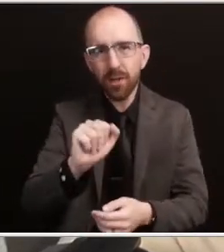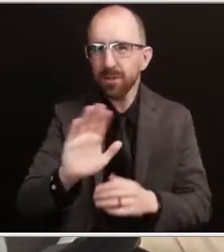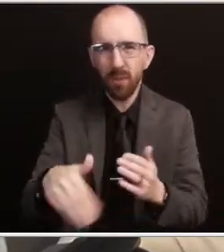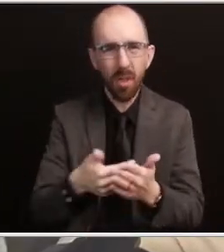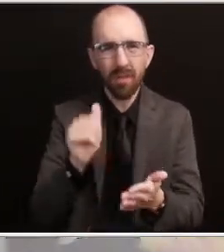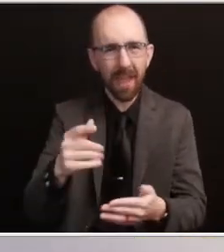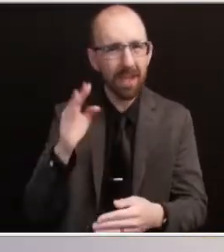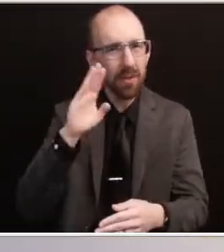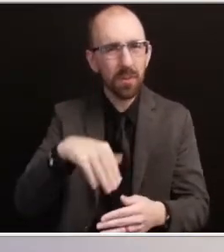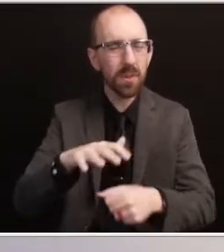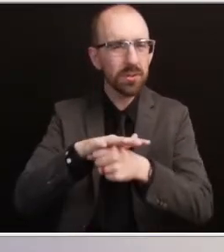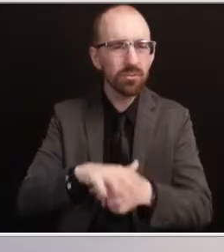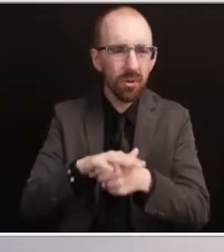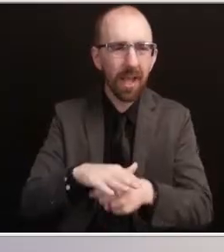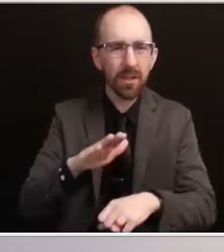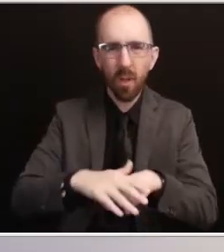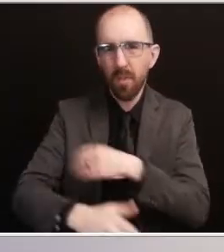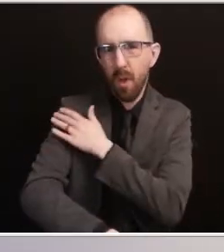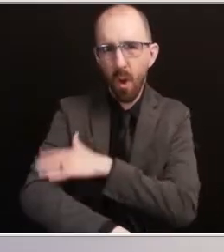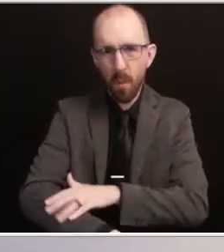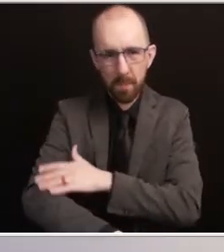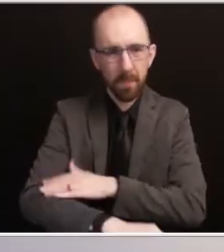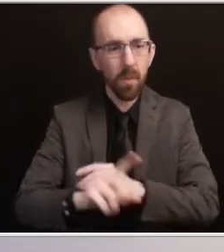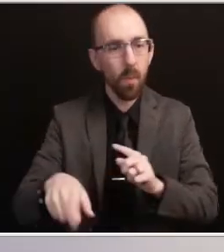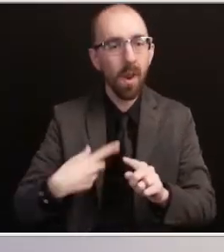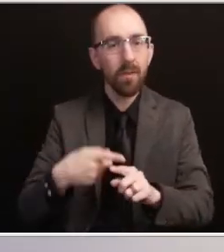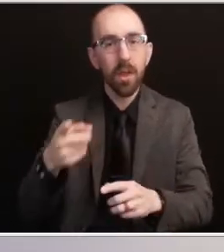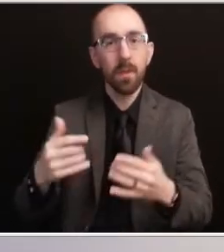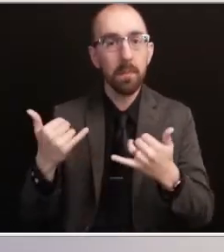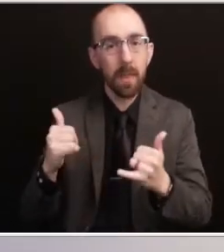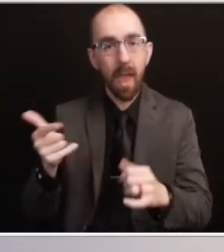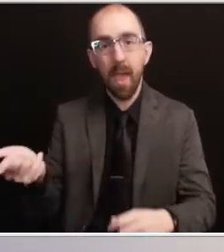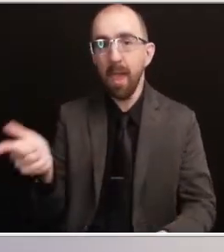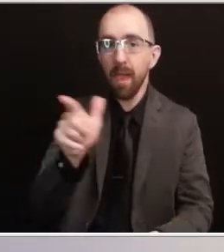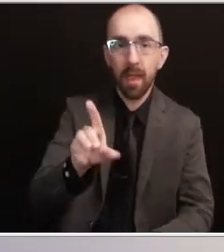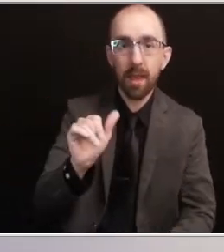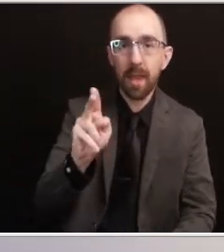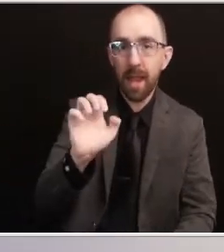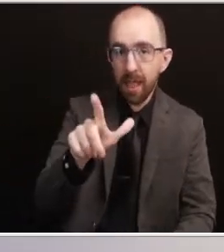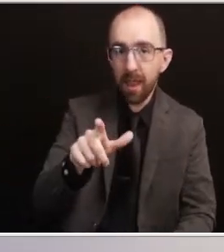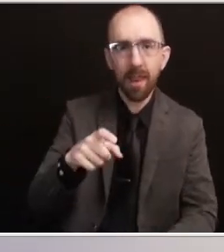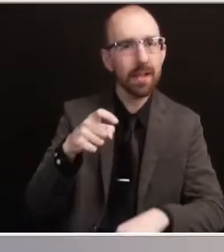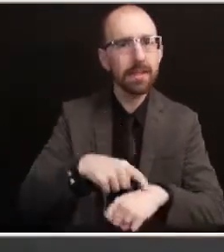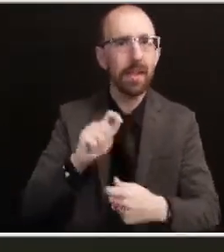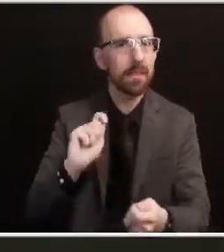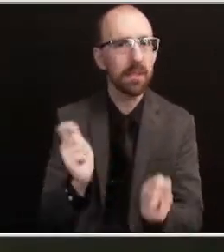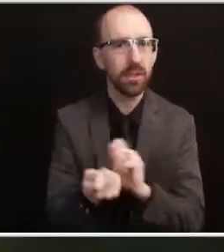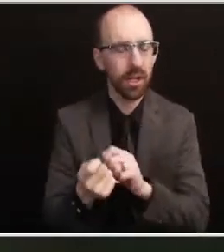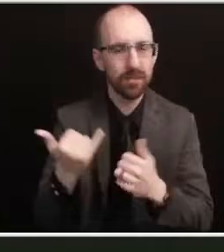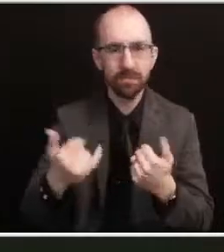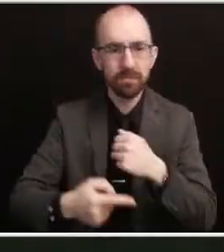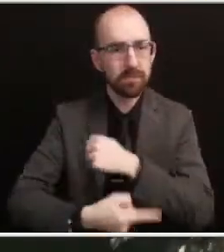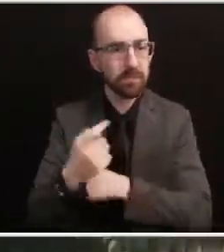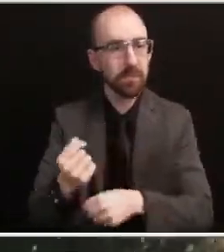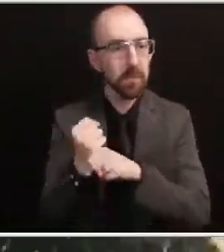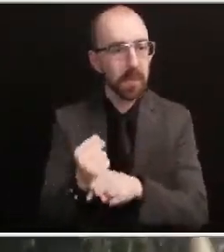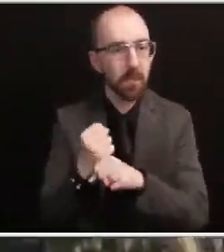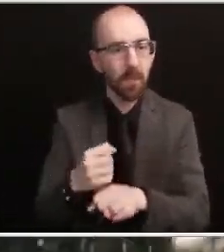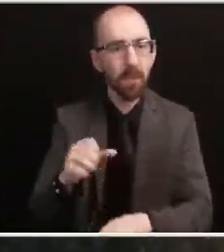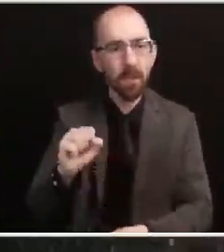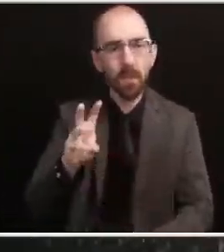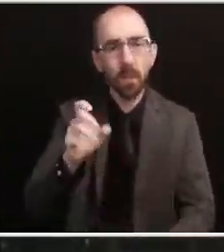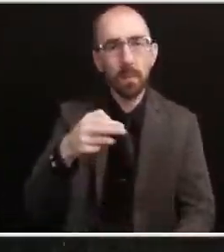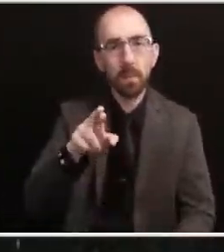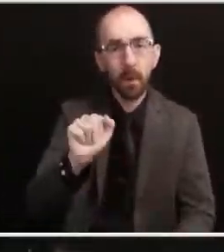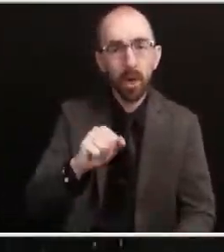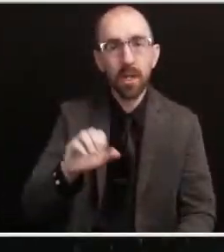tension on your arm. But by the time Daniel was playing, times had changed. Modern day baseball, sweepers, sliders, curves,